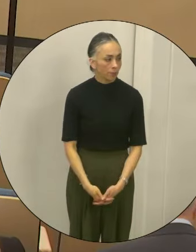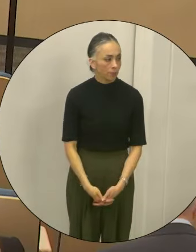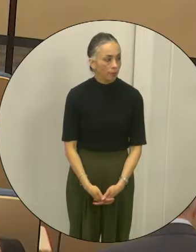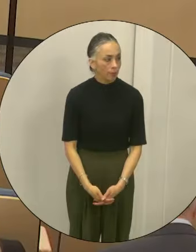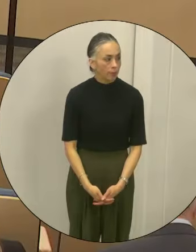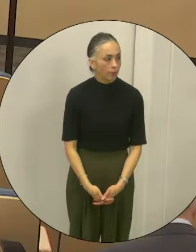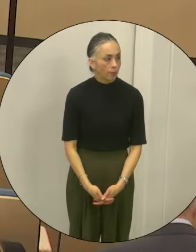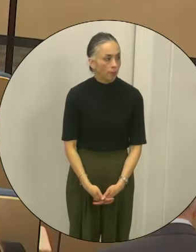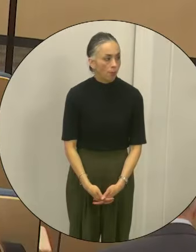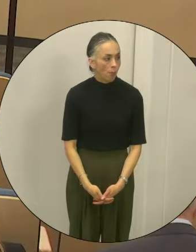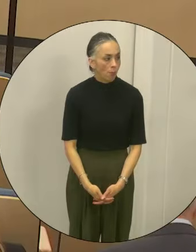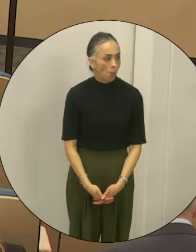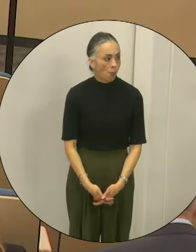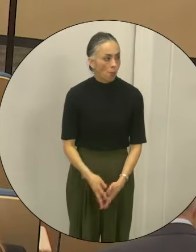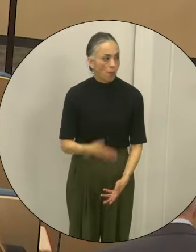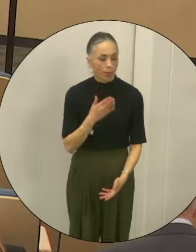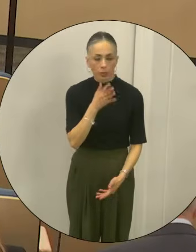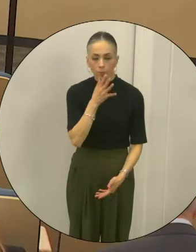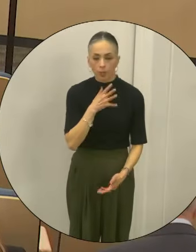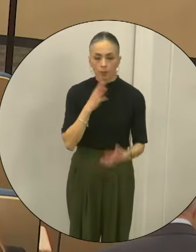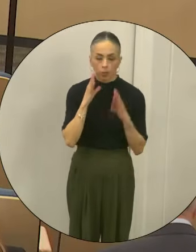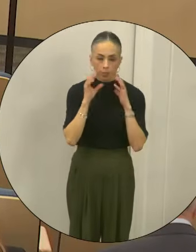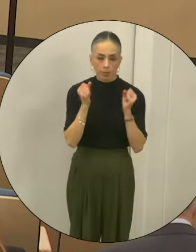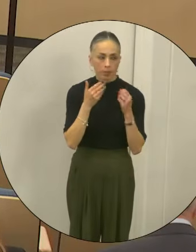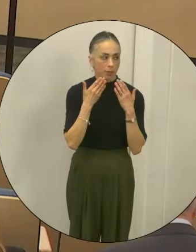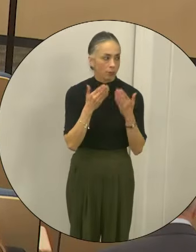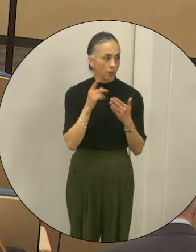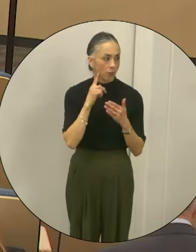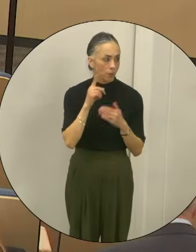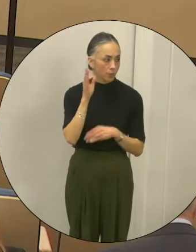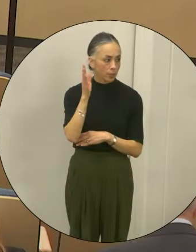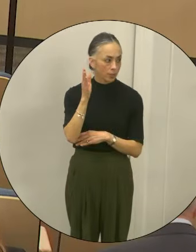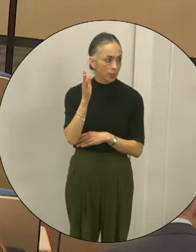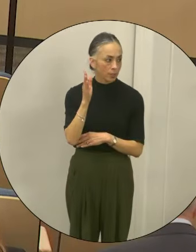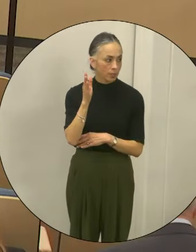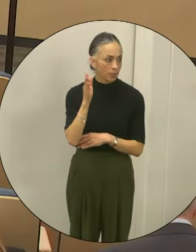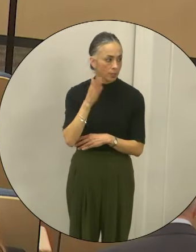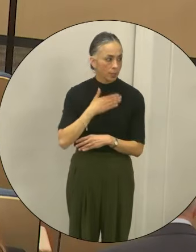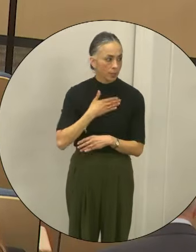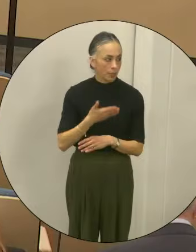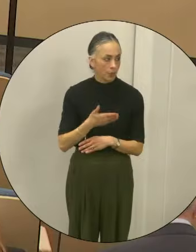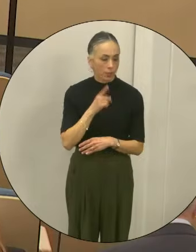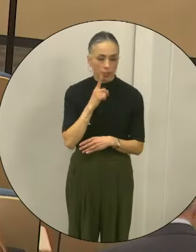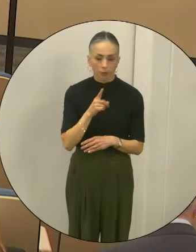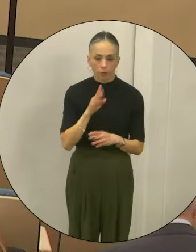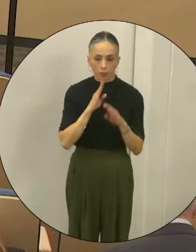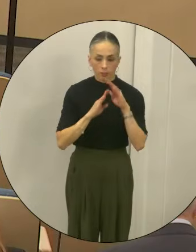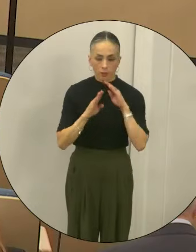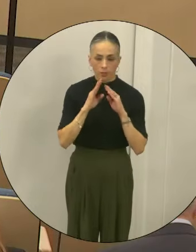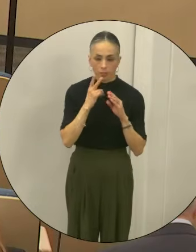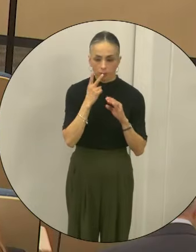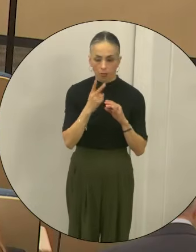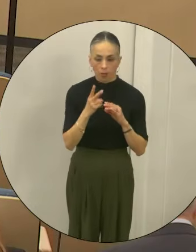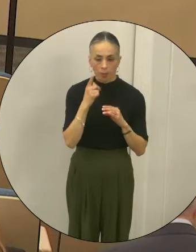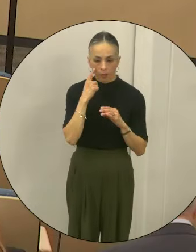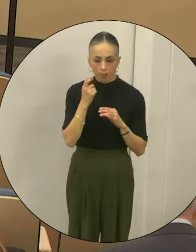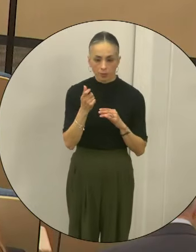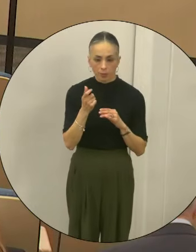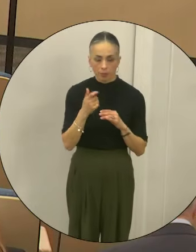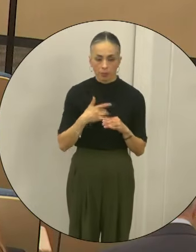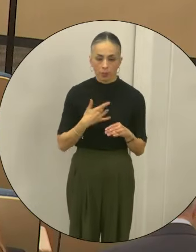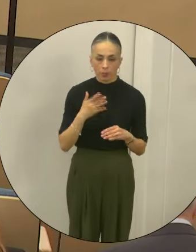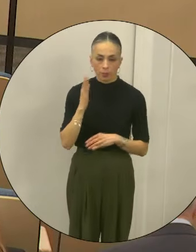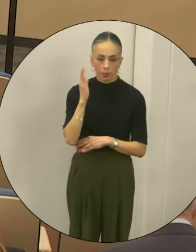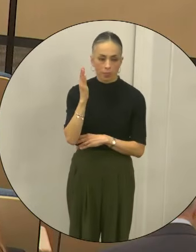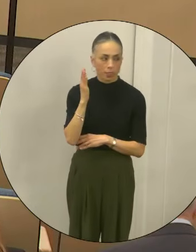Thank you, Madam President, and thank you for the presentation. And I'll admit I was really frustrated when I was seeing this because I feel like this